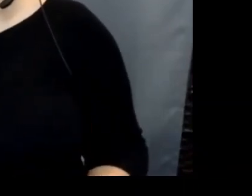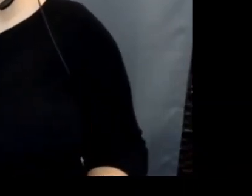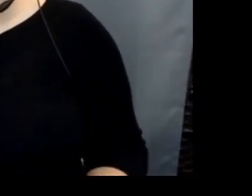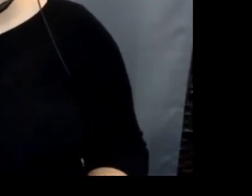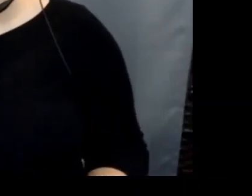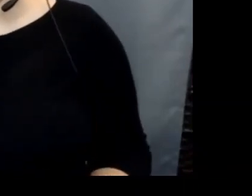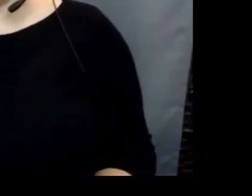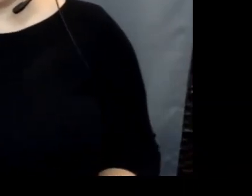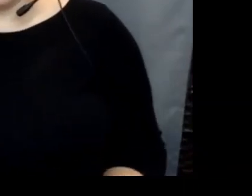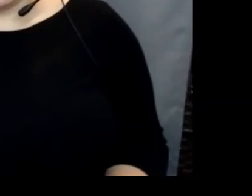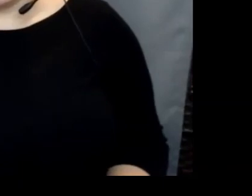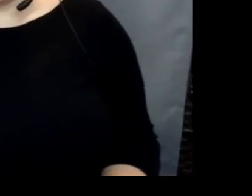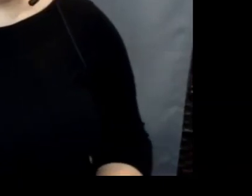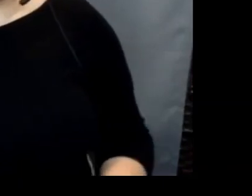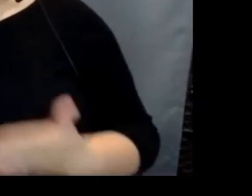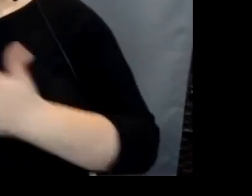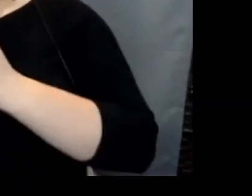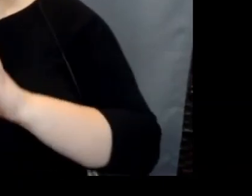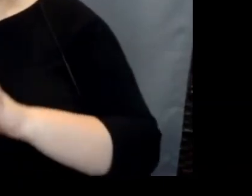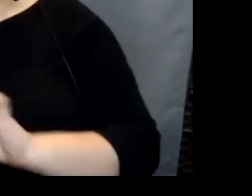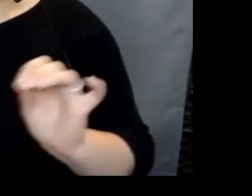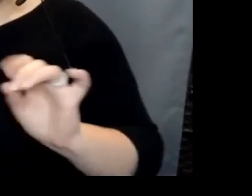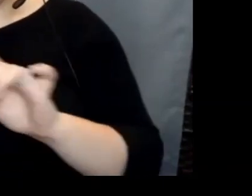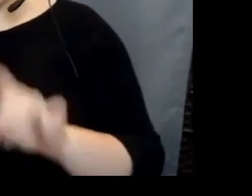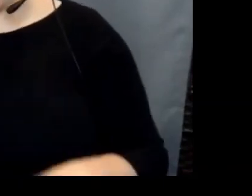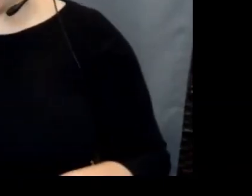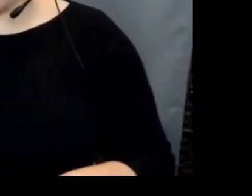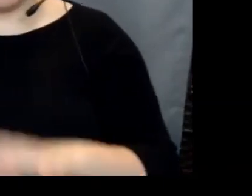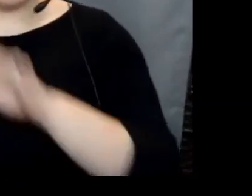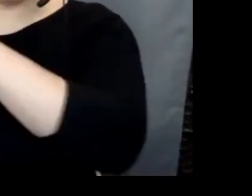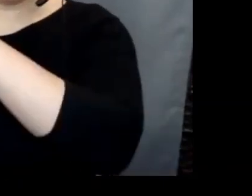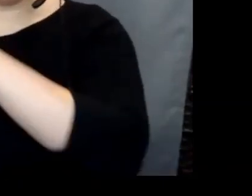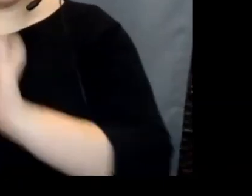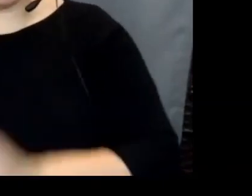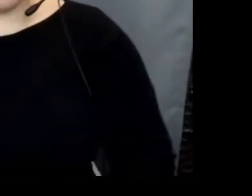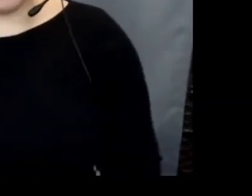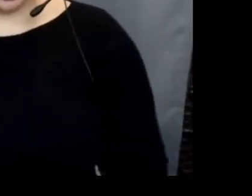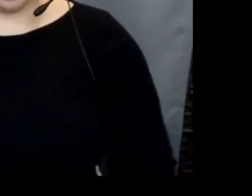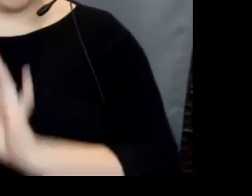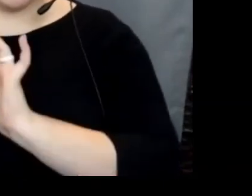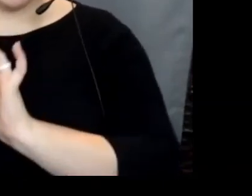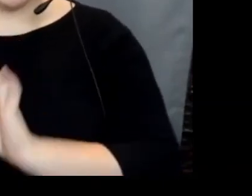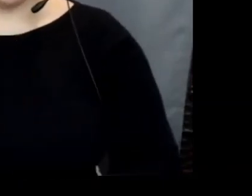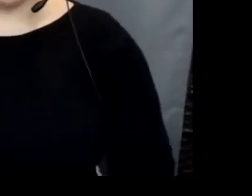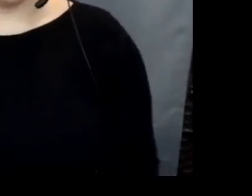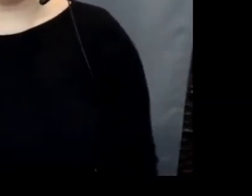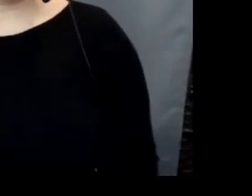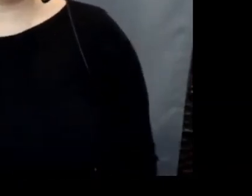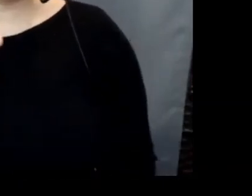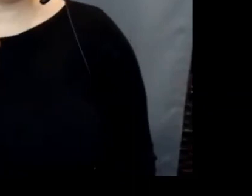I don't think I see any new questions, but one question I did have, Tom, that you had mentioned. So